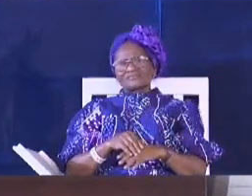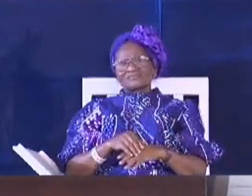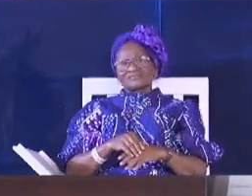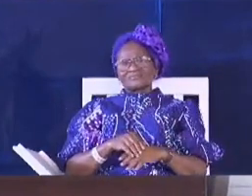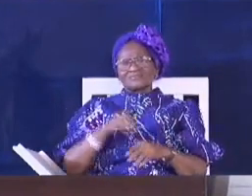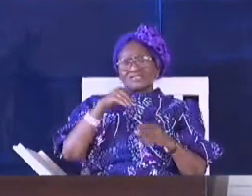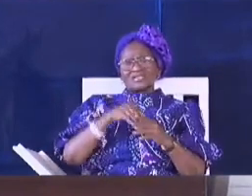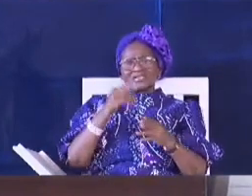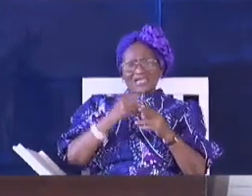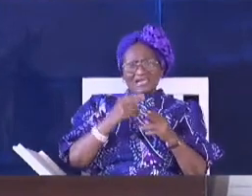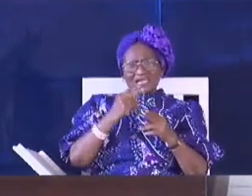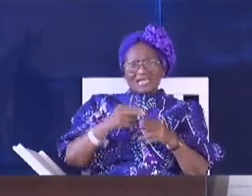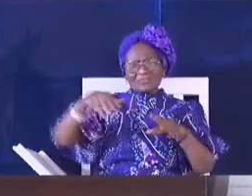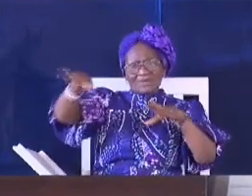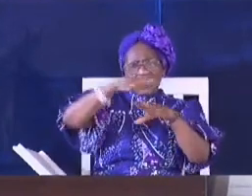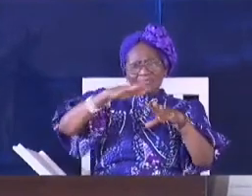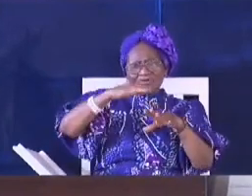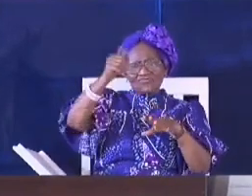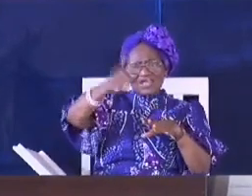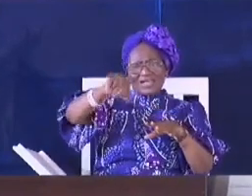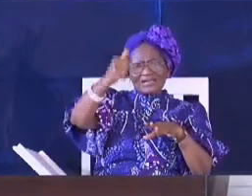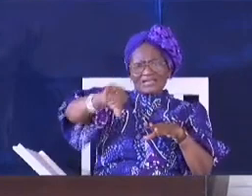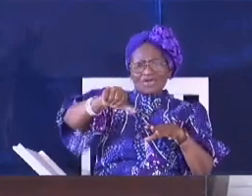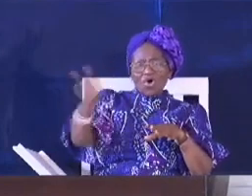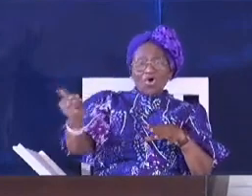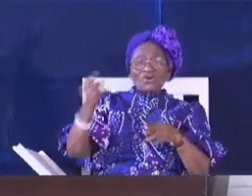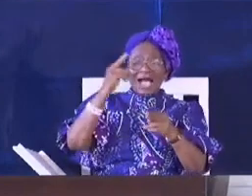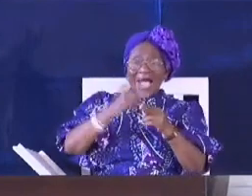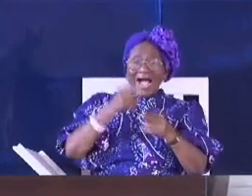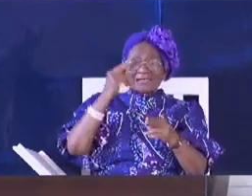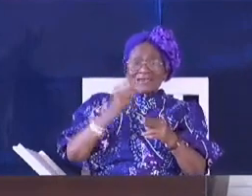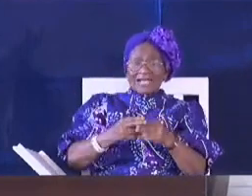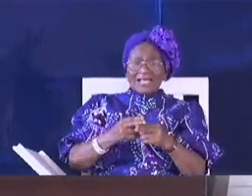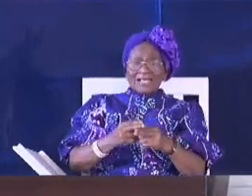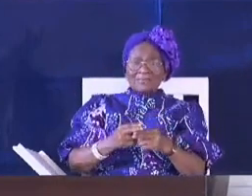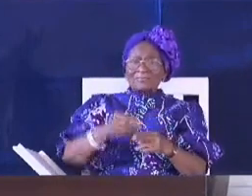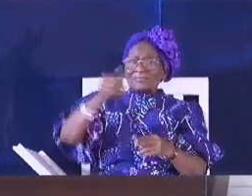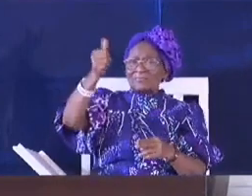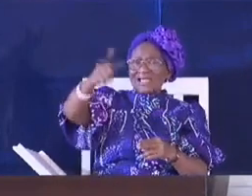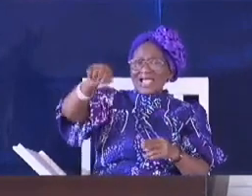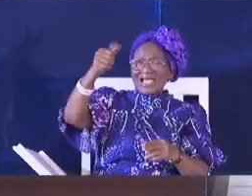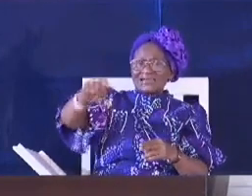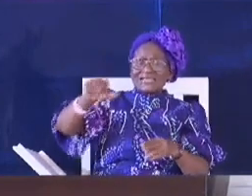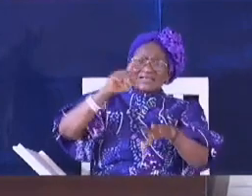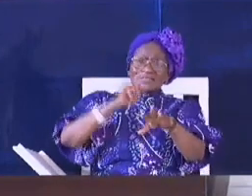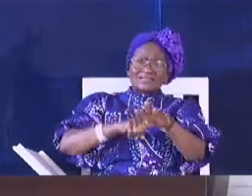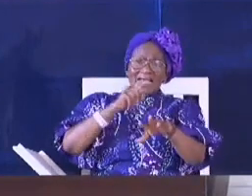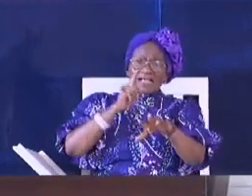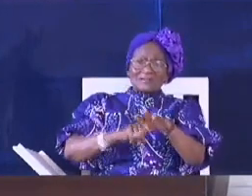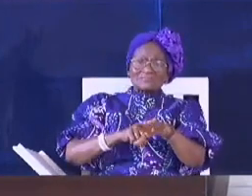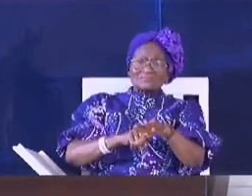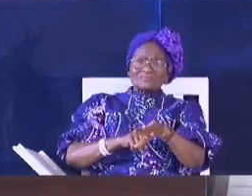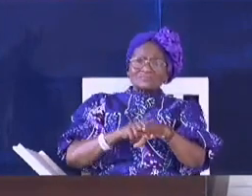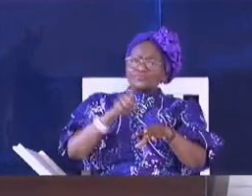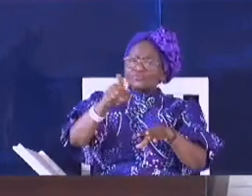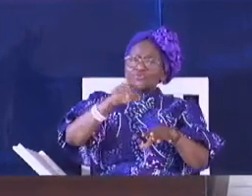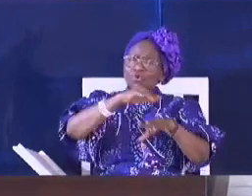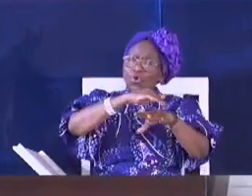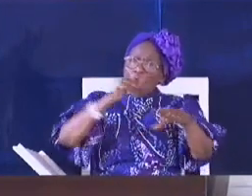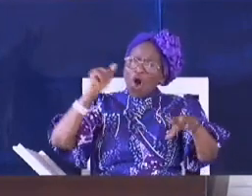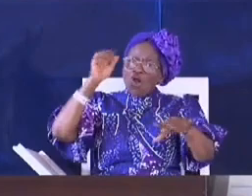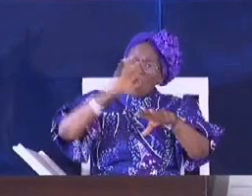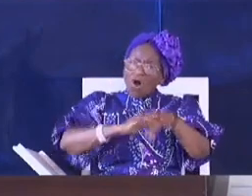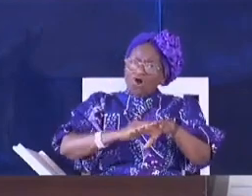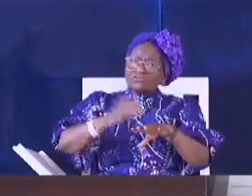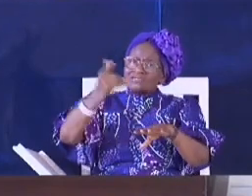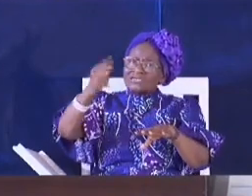in the name that's above every other name, anytime you call on the God of your